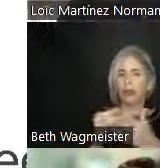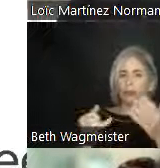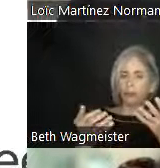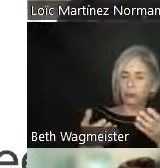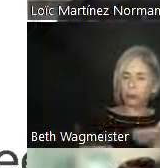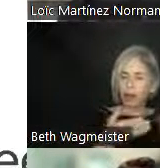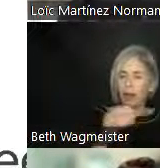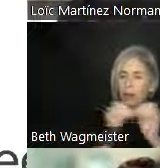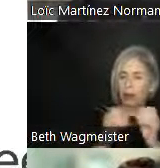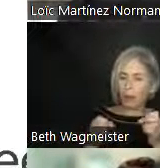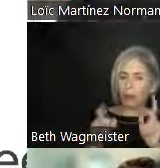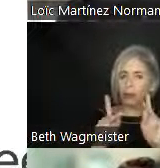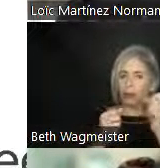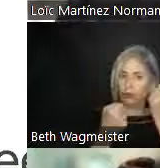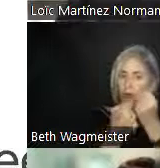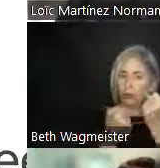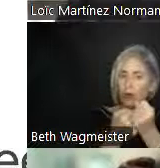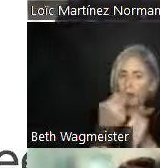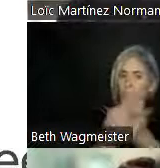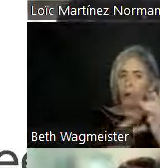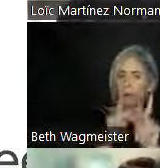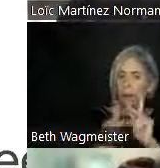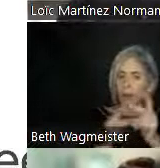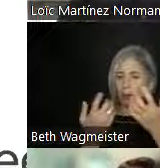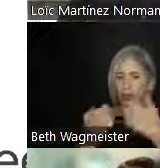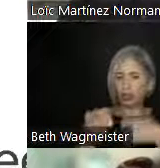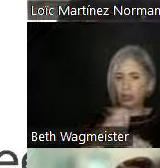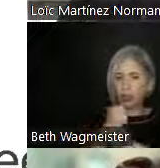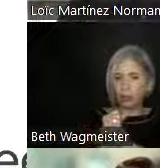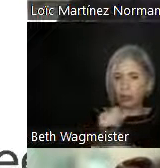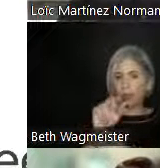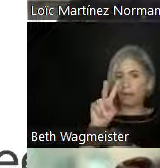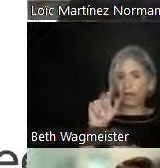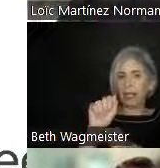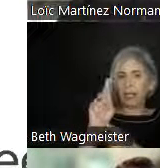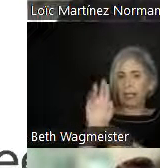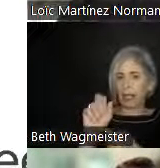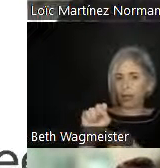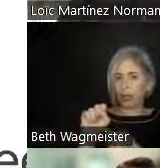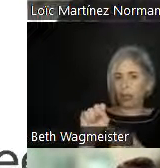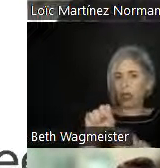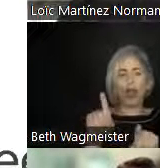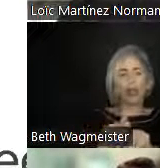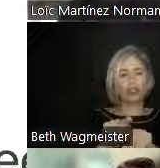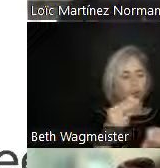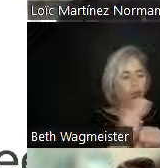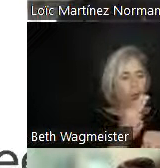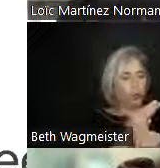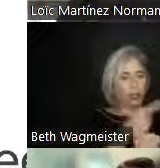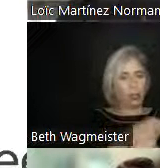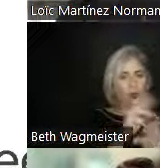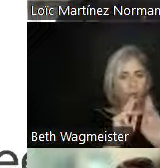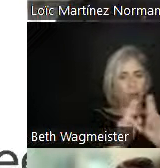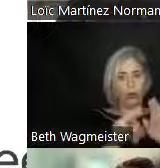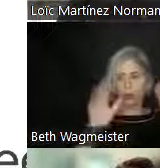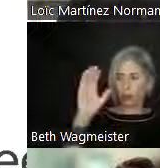to go off and to support both the people who are generating the ACRs, as well as the people who are trying to use them for comparison or for